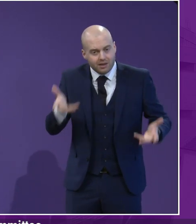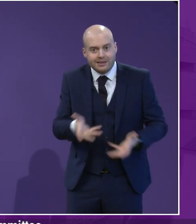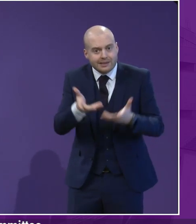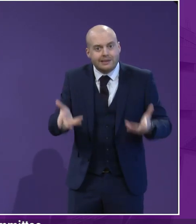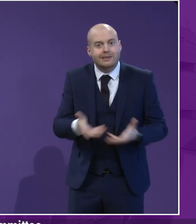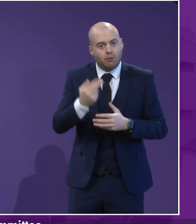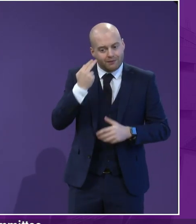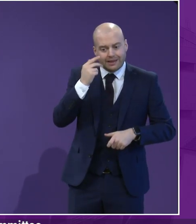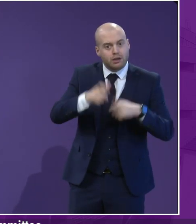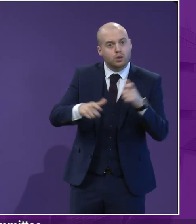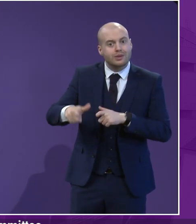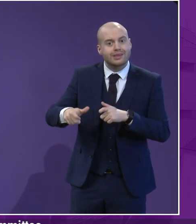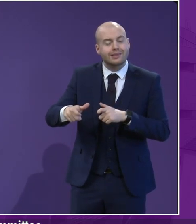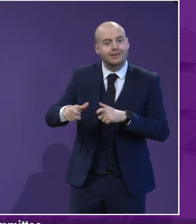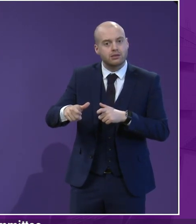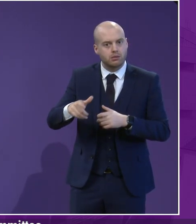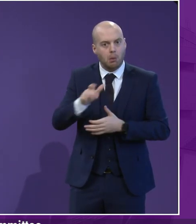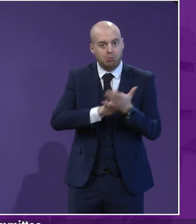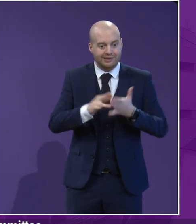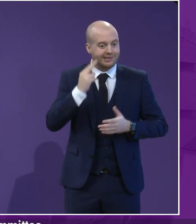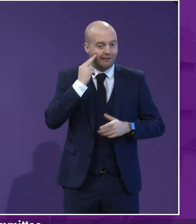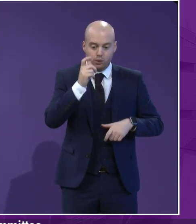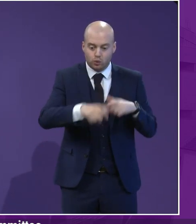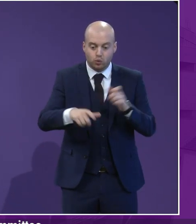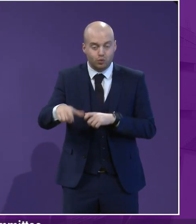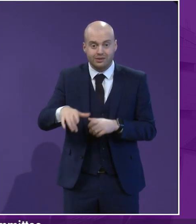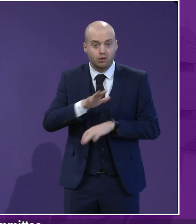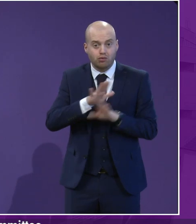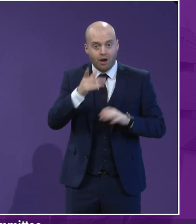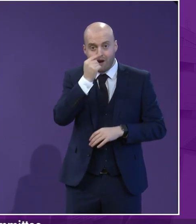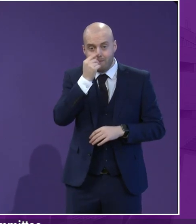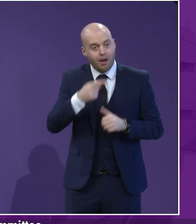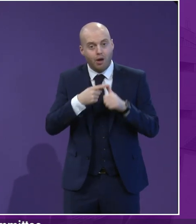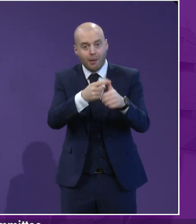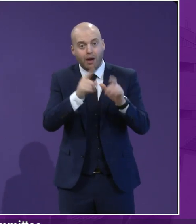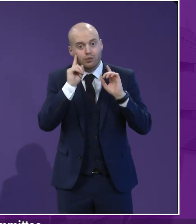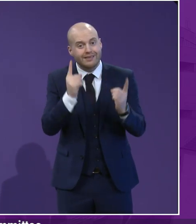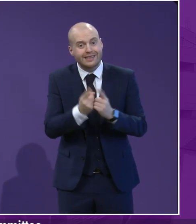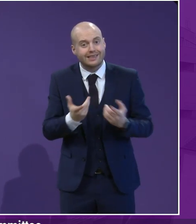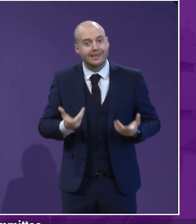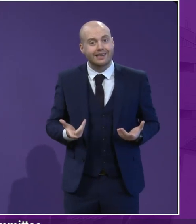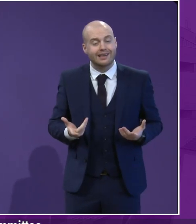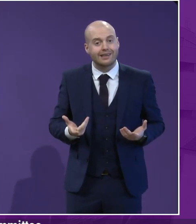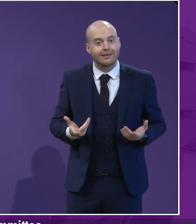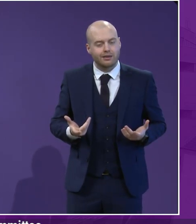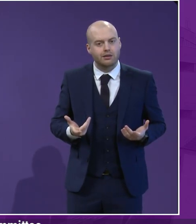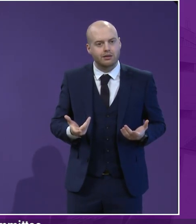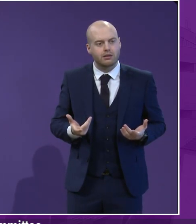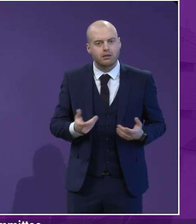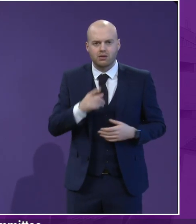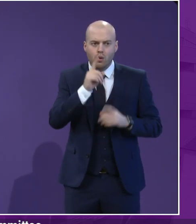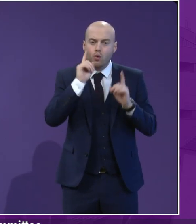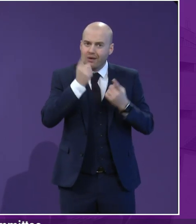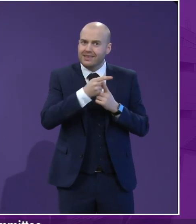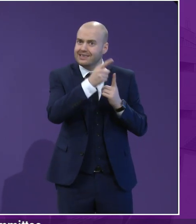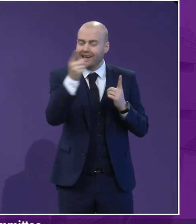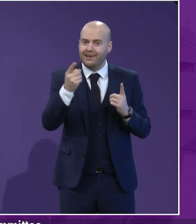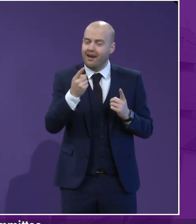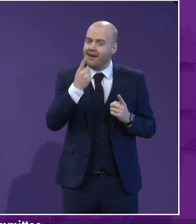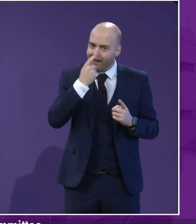deaf students are still underrepresented at higher education level in Scotland, and that attainment levels are not